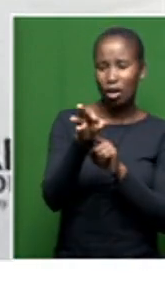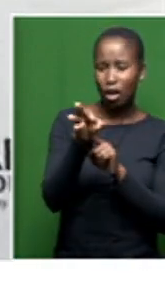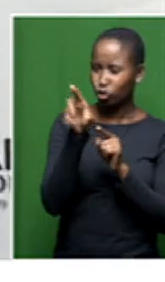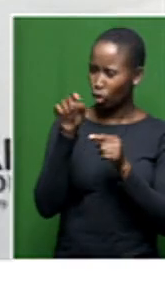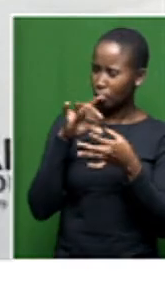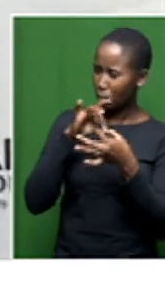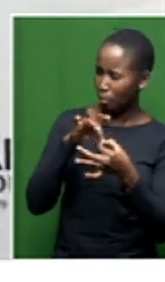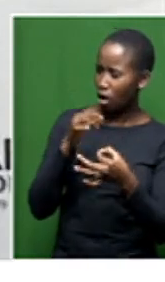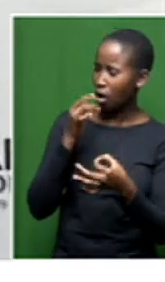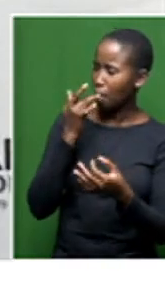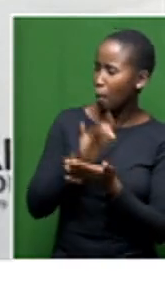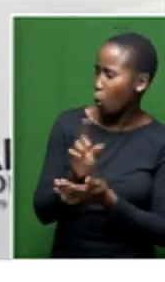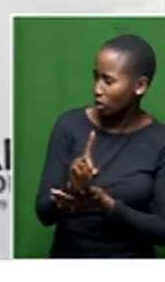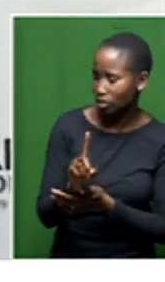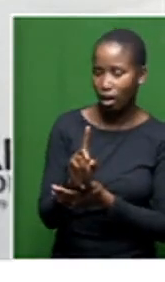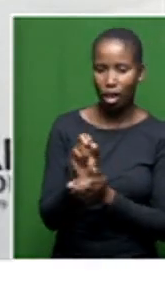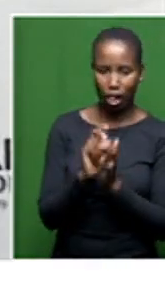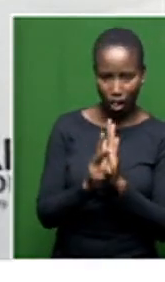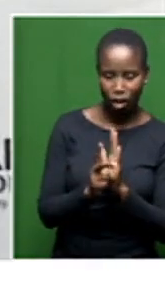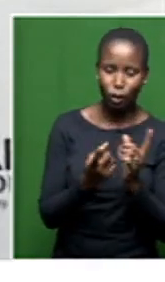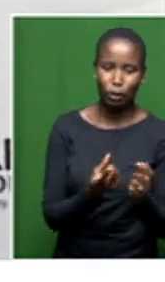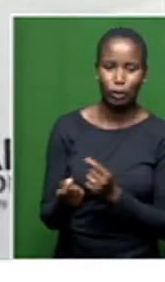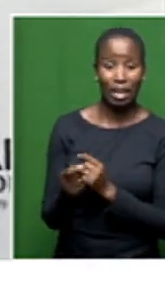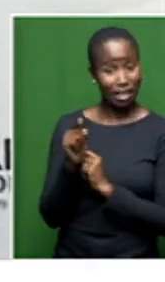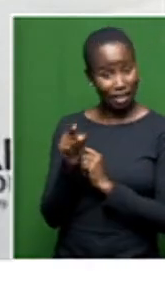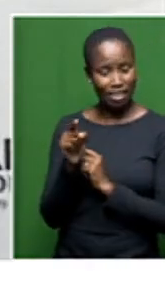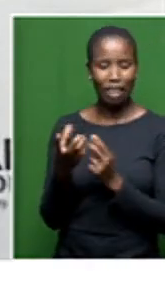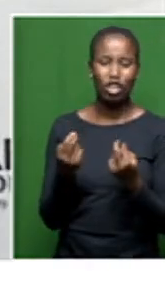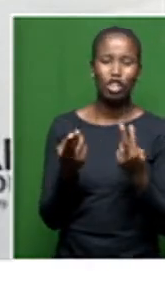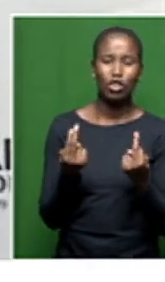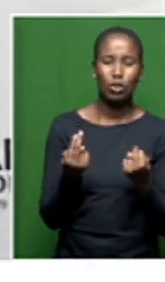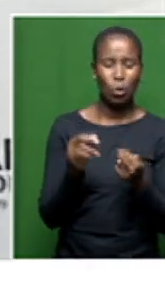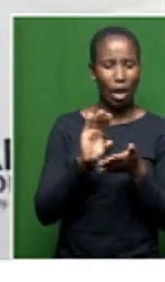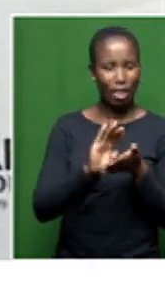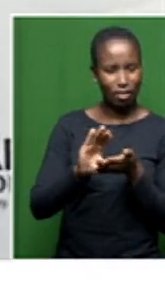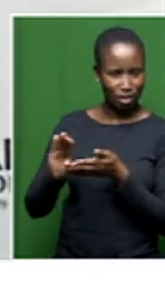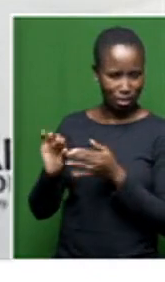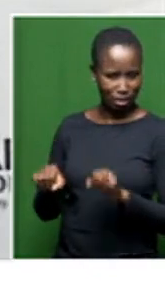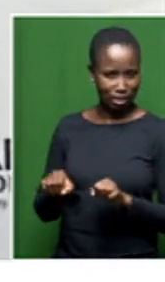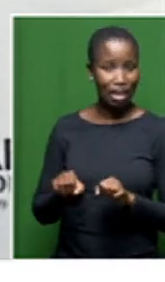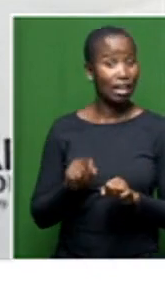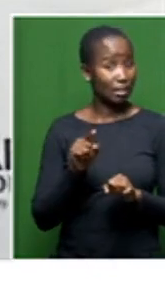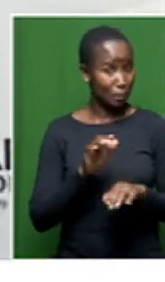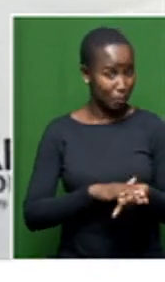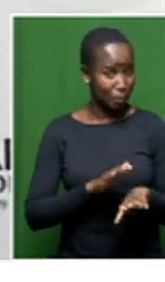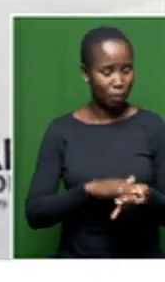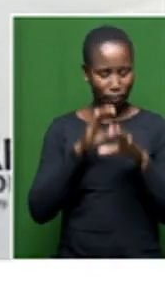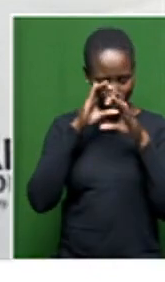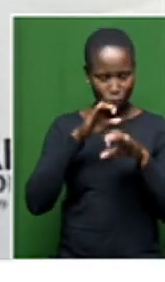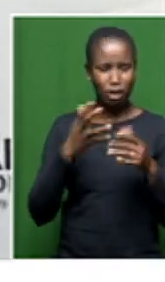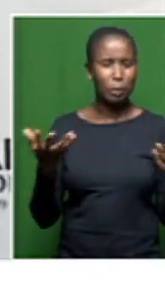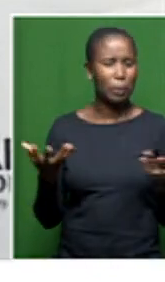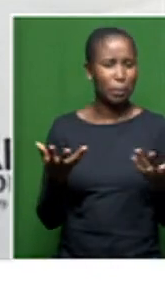commitments. So highlights would include, you know, significant new investments. We're also going to have a bit more of a focus on